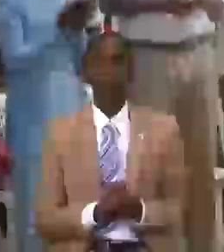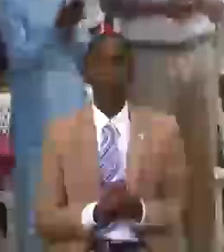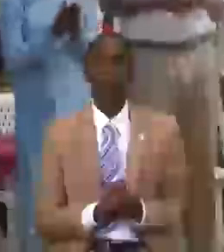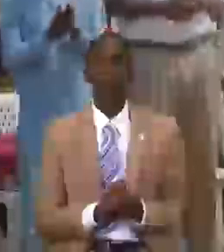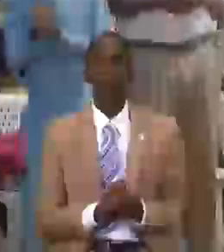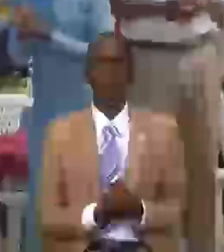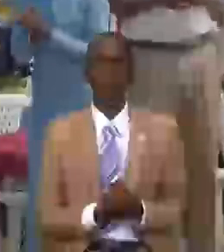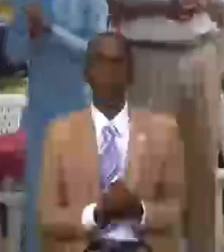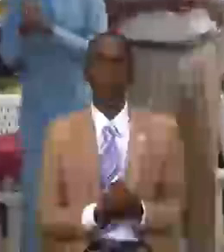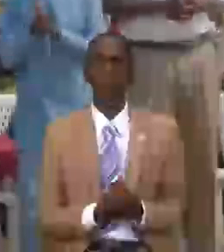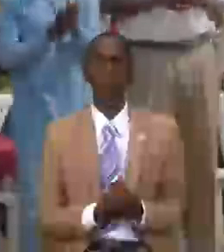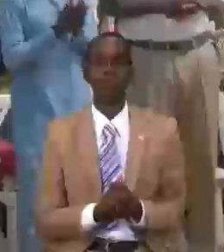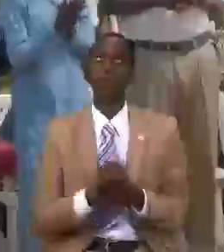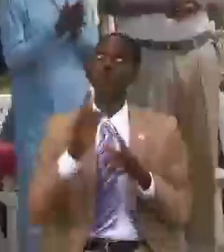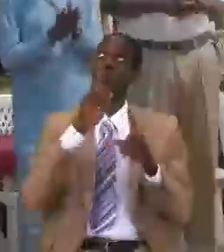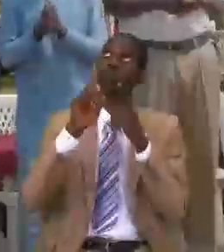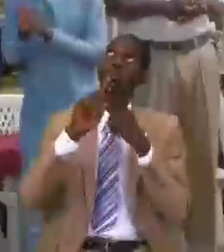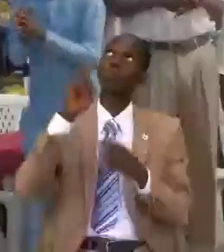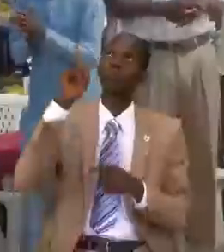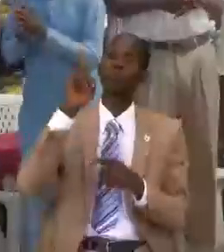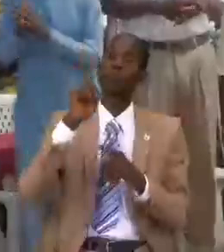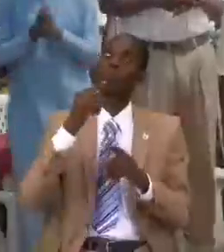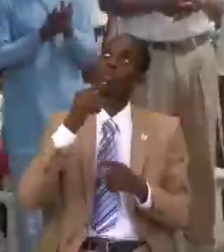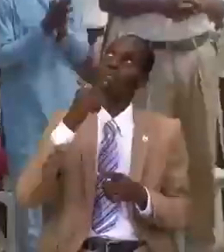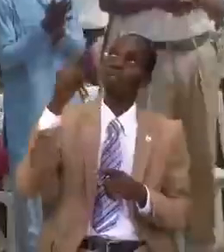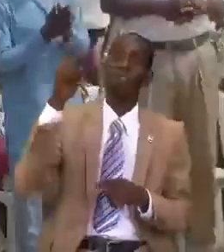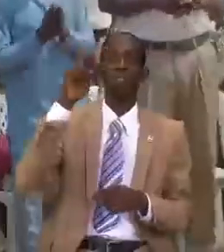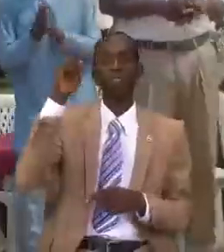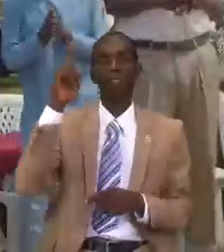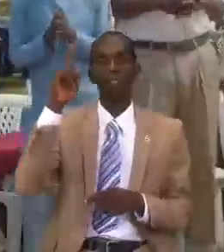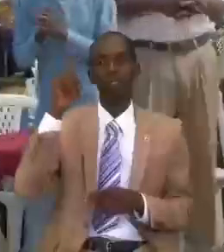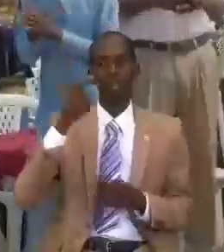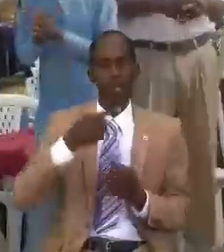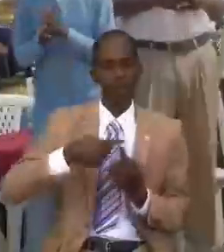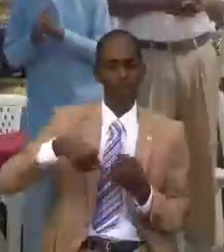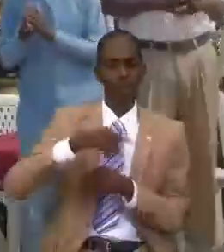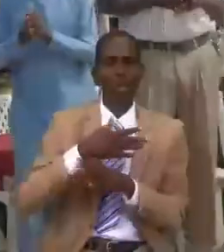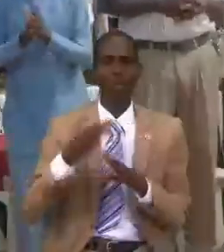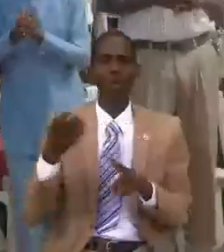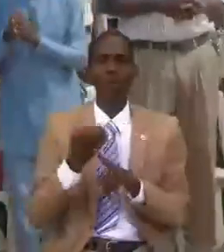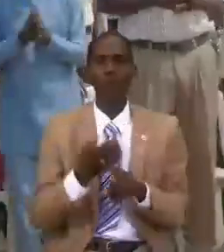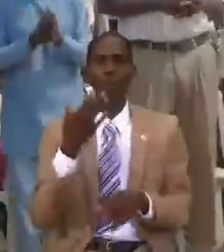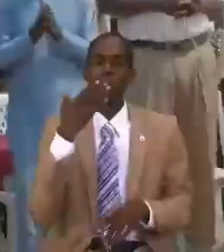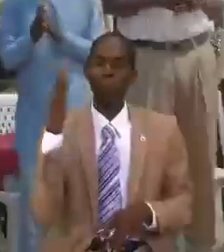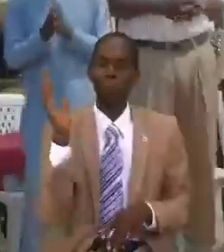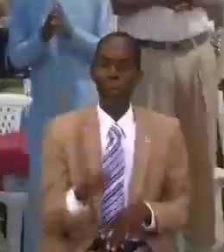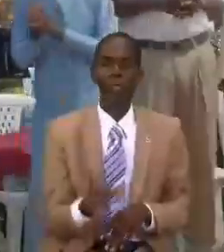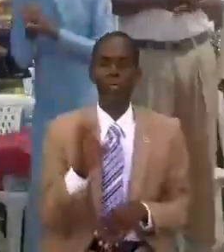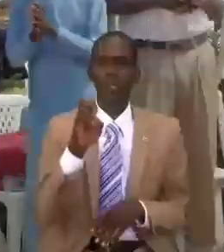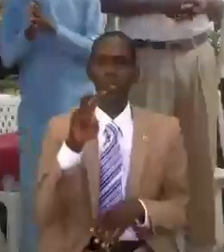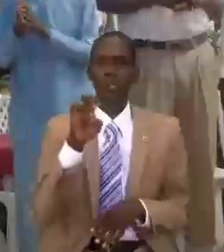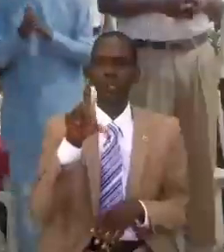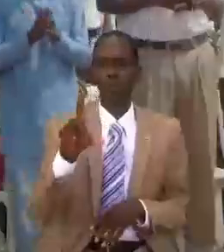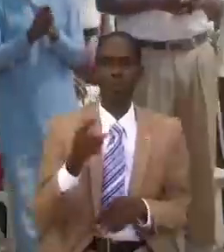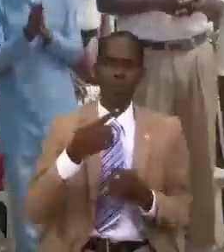Tell him, turn away from evil and turn to the Lord with all your heart, all your soul, and